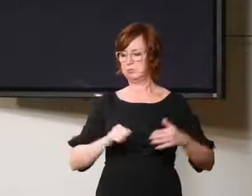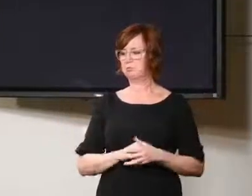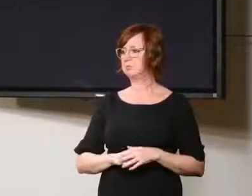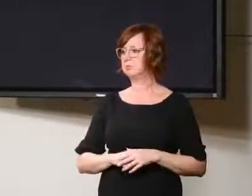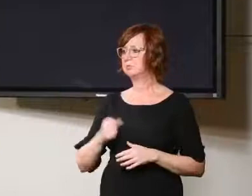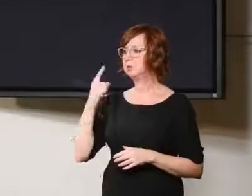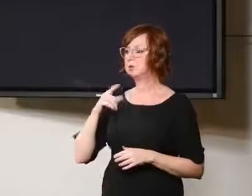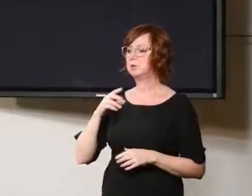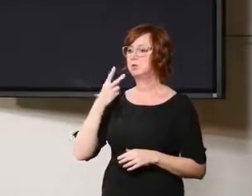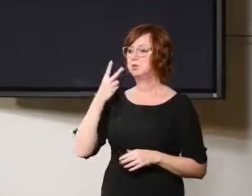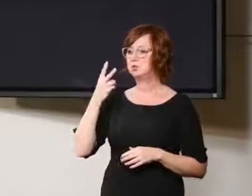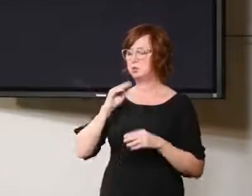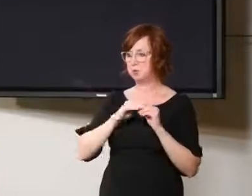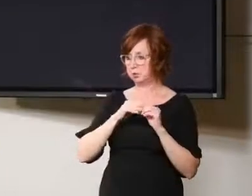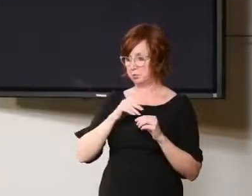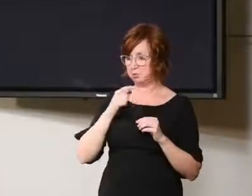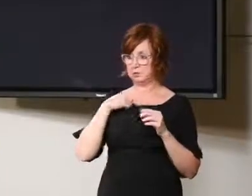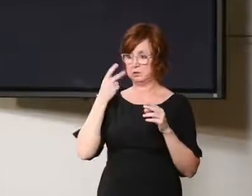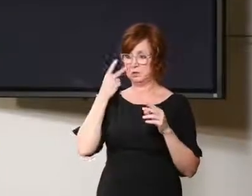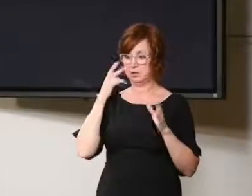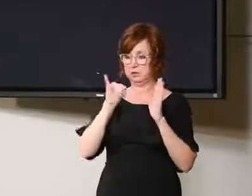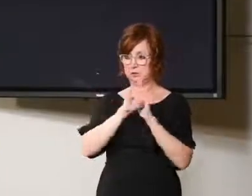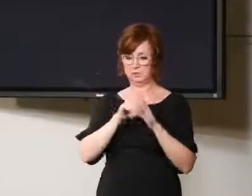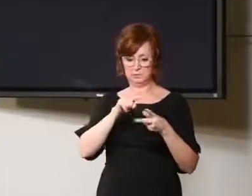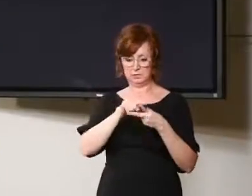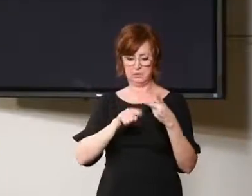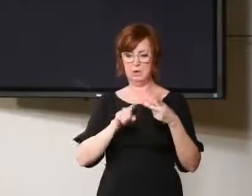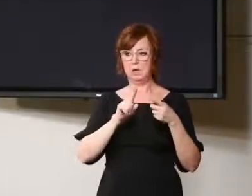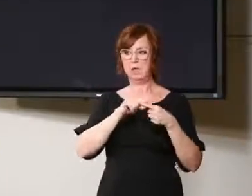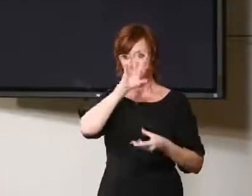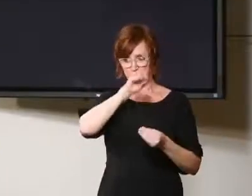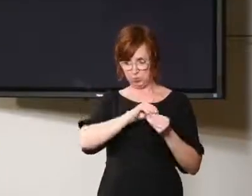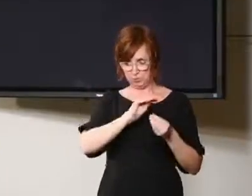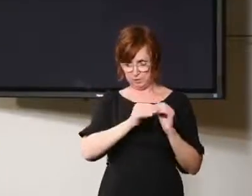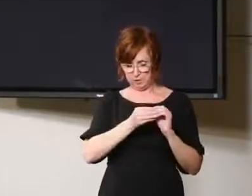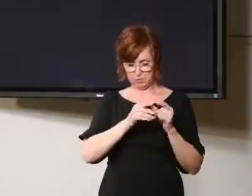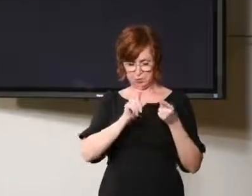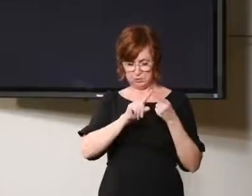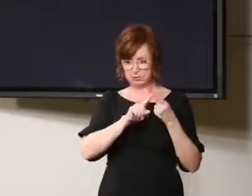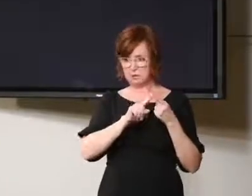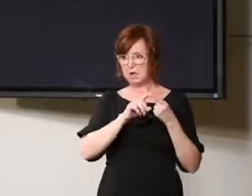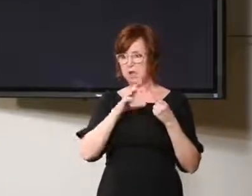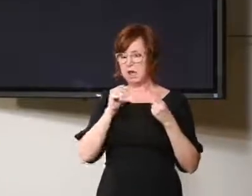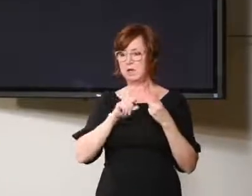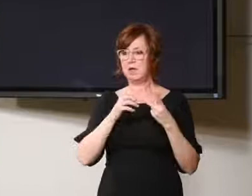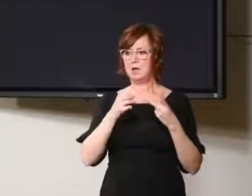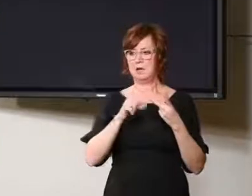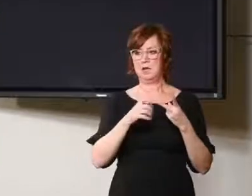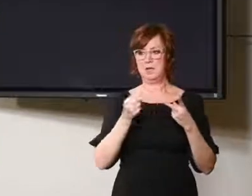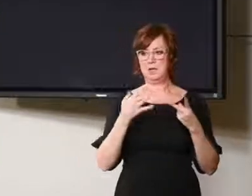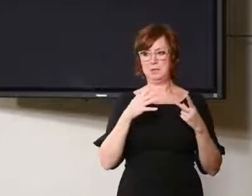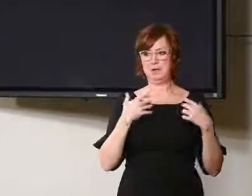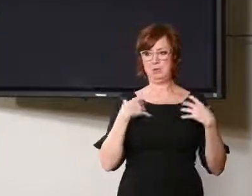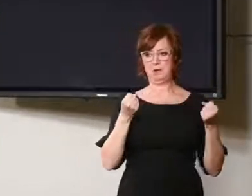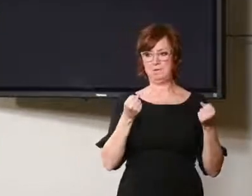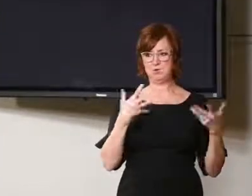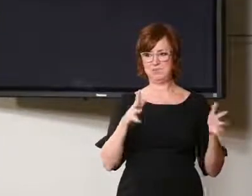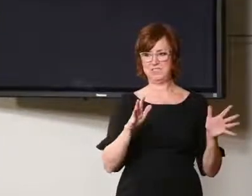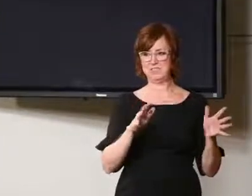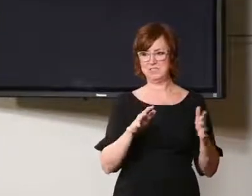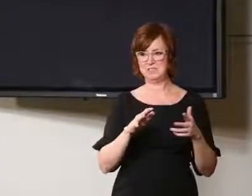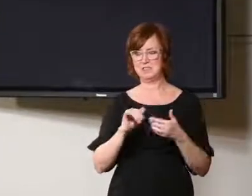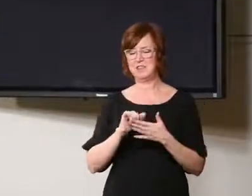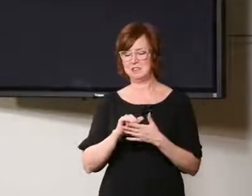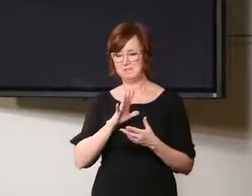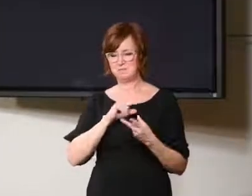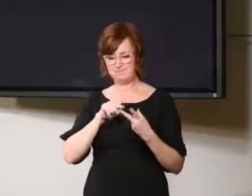Steph. One is, the total numbers of positive IDs, but then also keeping an eye on the recovered numbers, which would give you your net numbers that you